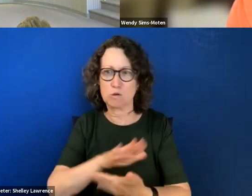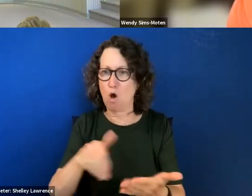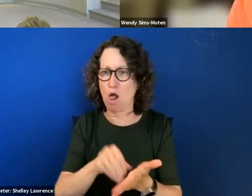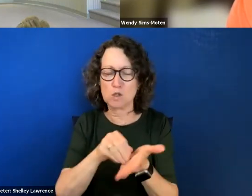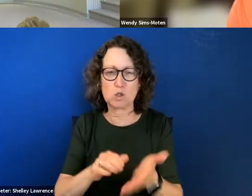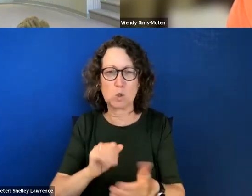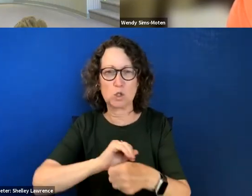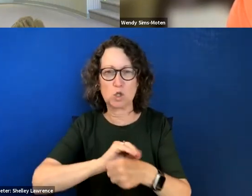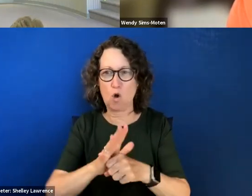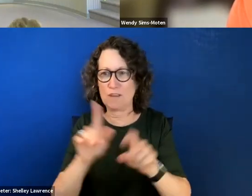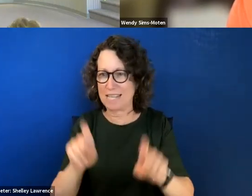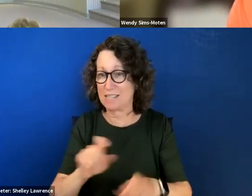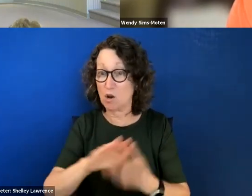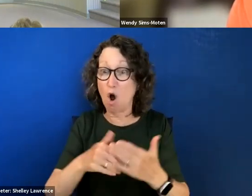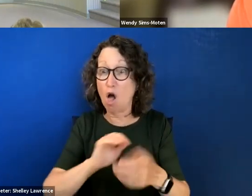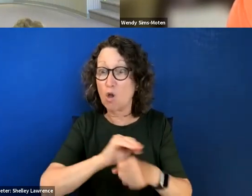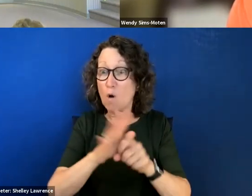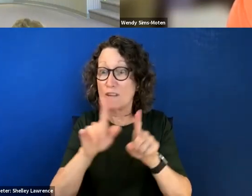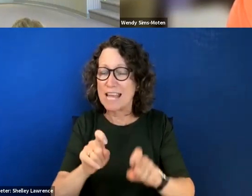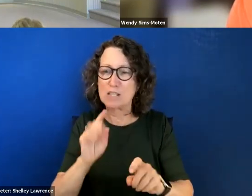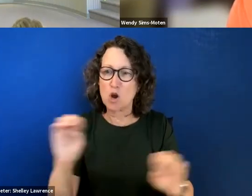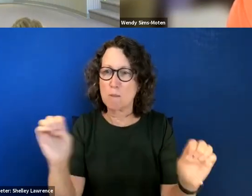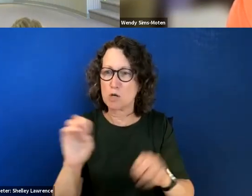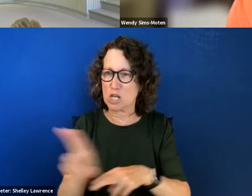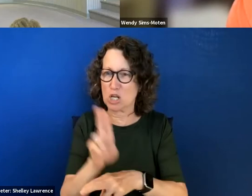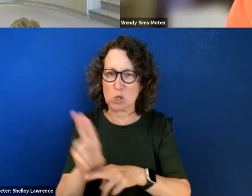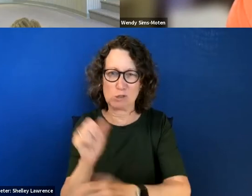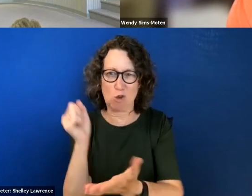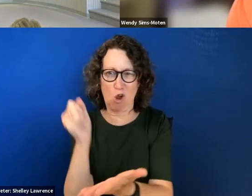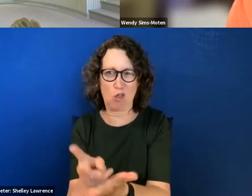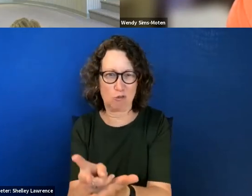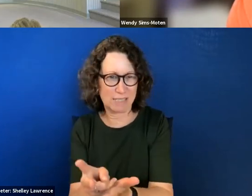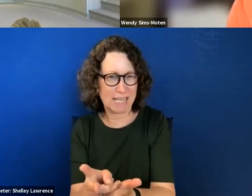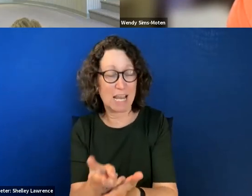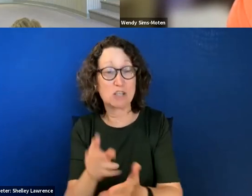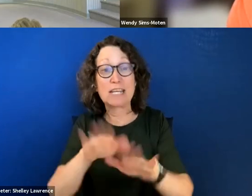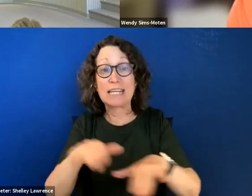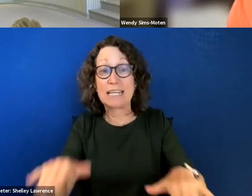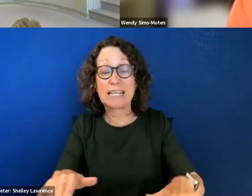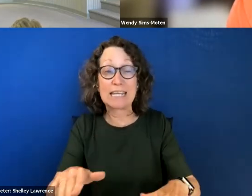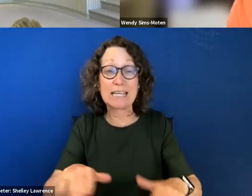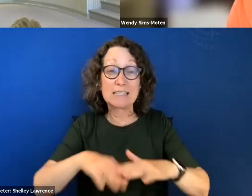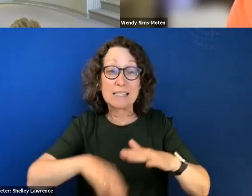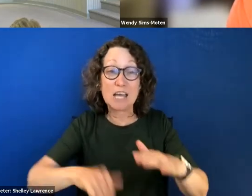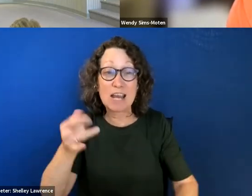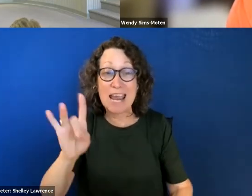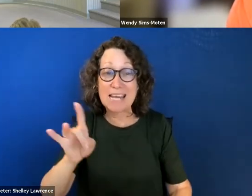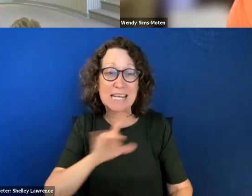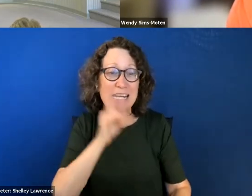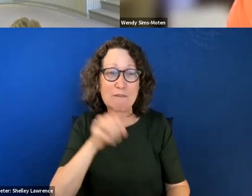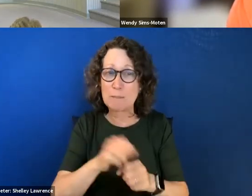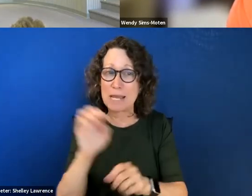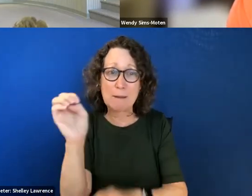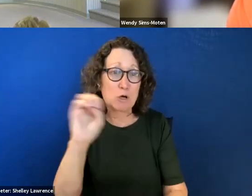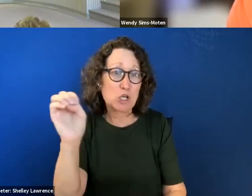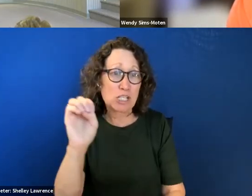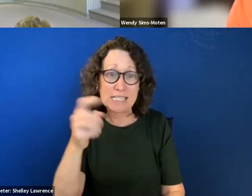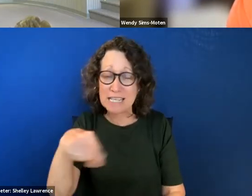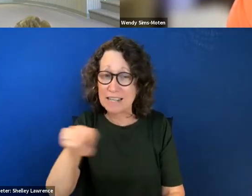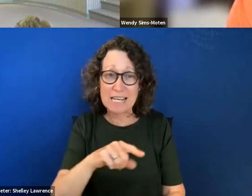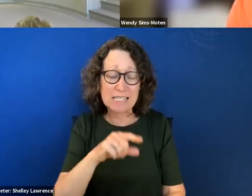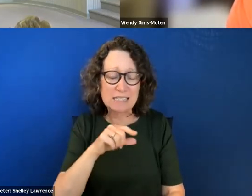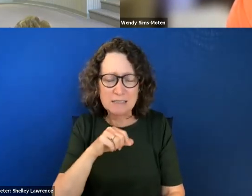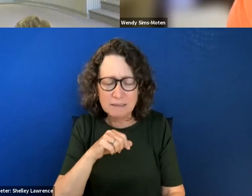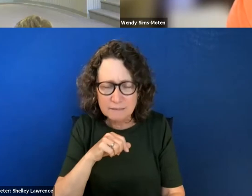COVID testing. All COVID tests are an emergency use authorization. Kids 0 to 18 have never been in an emergency. It is not a